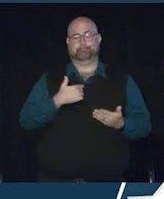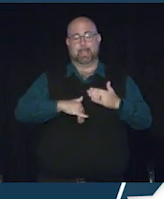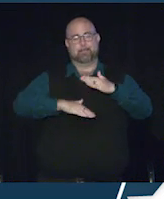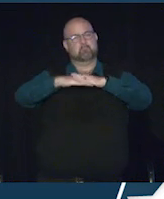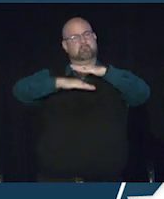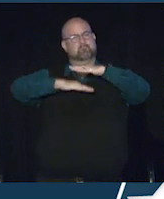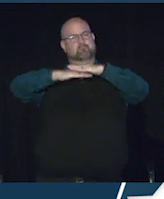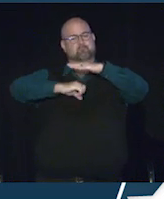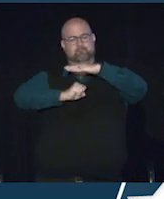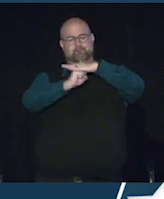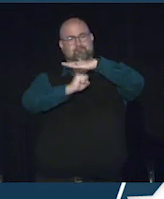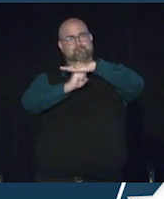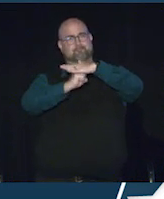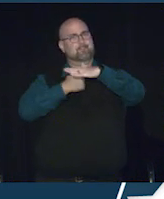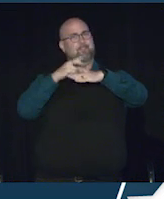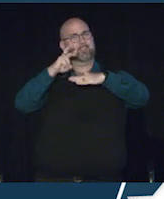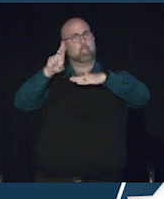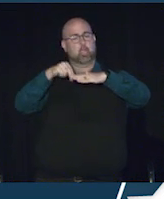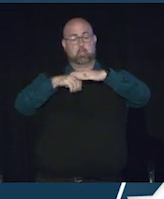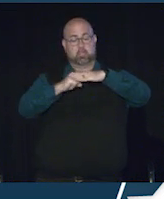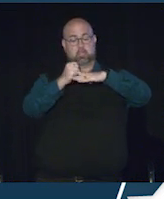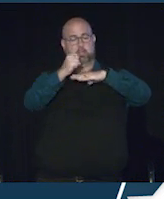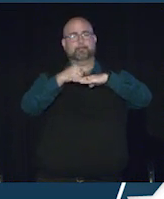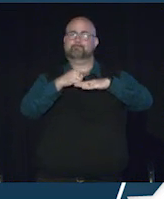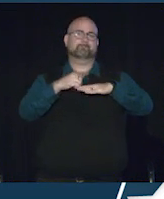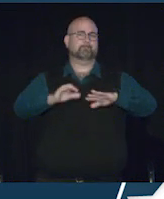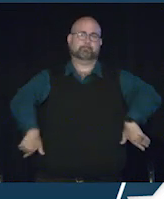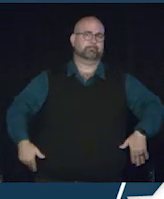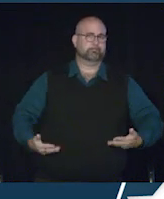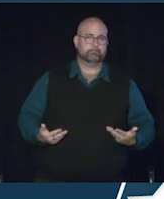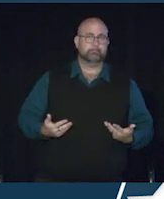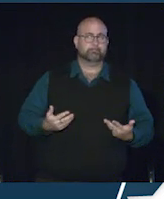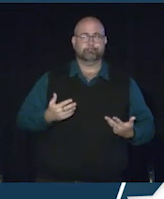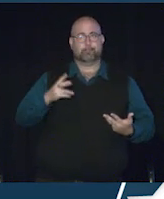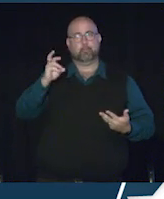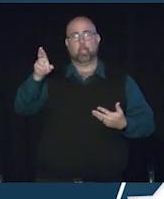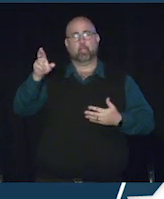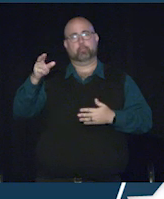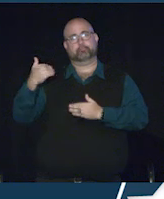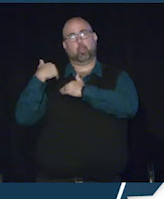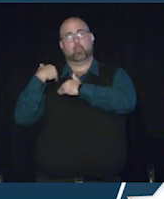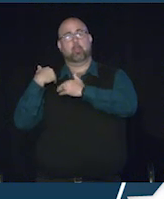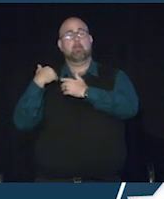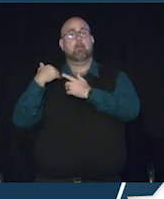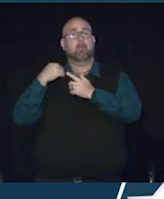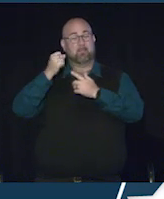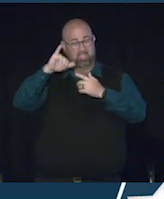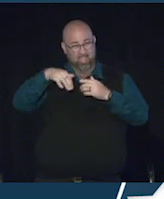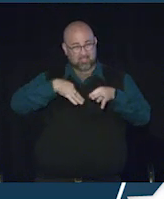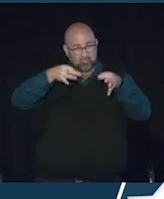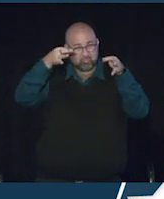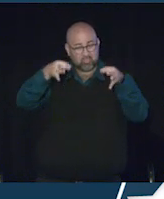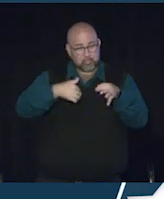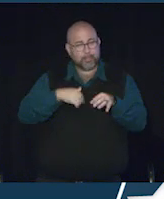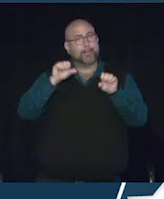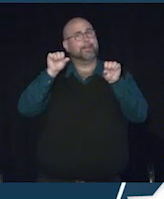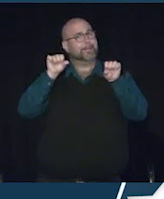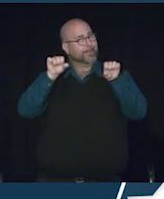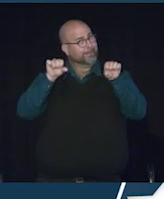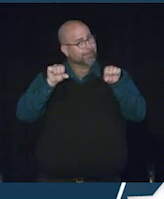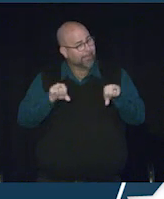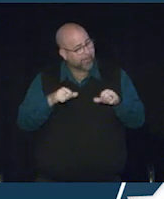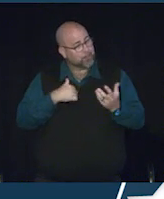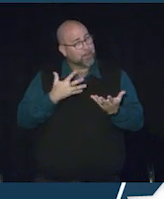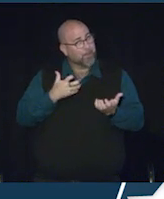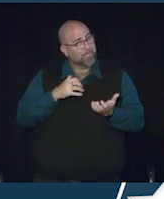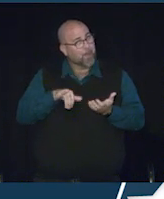maximum amount of time that VR is allowed under the law. However, a lot of times that decision can be made more quickly, and we like for it to